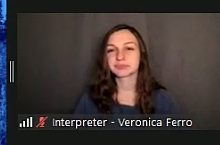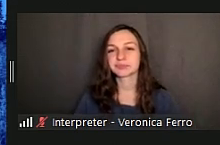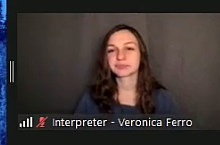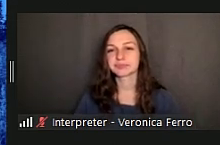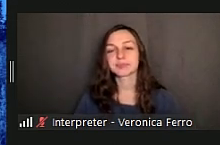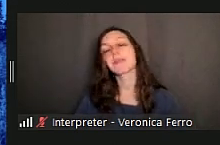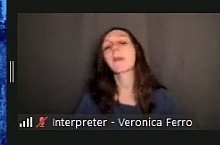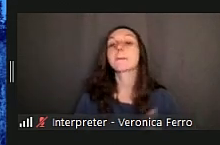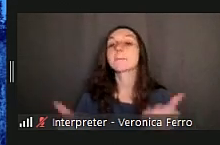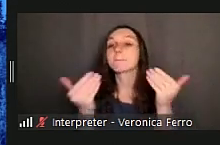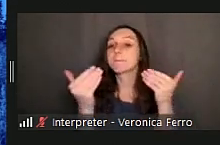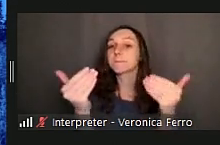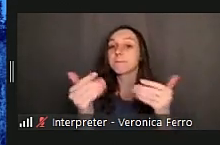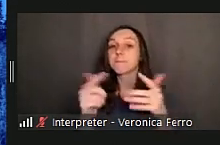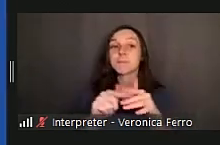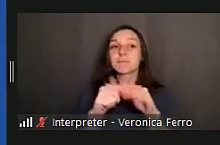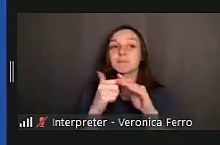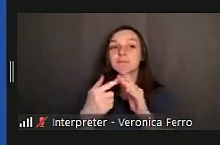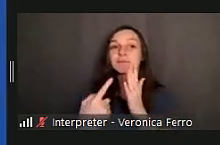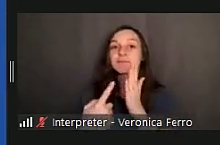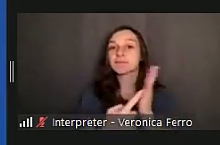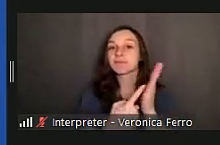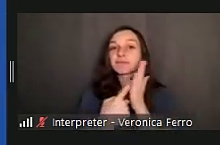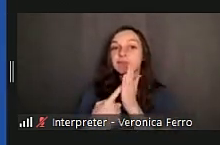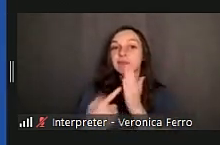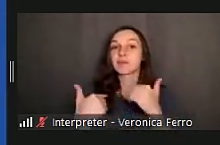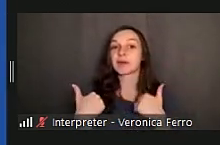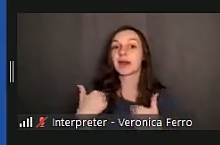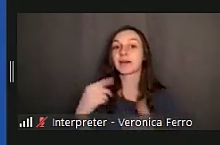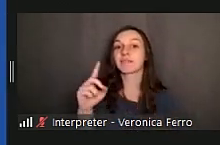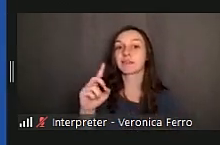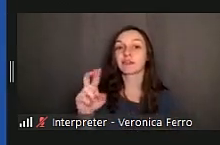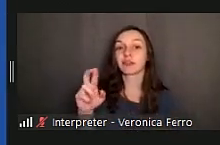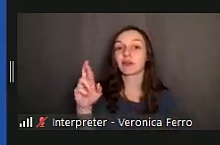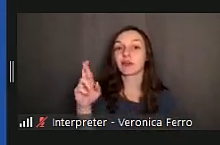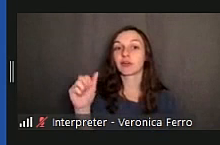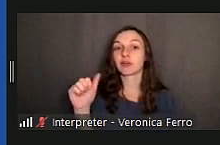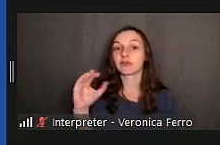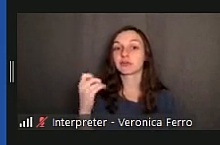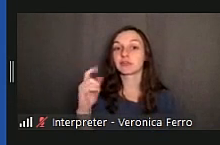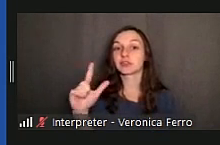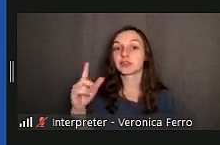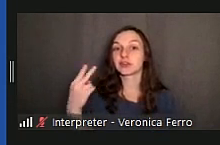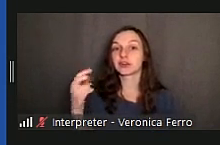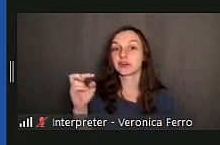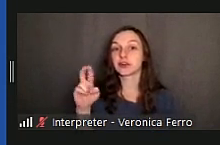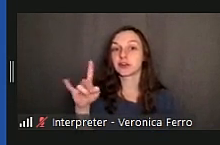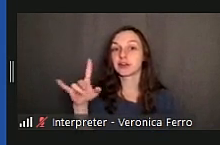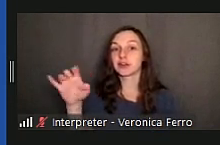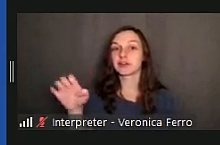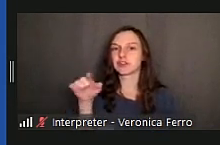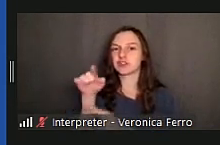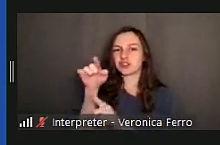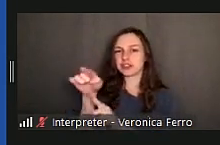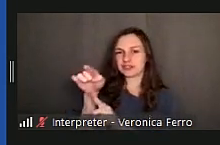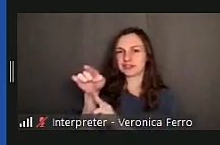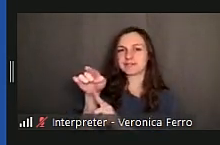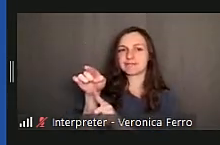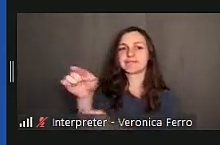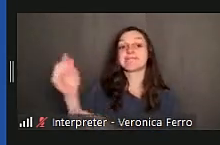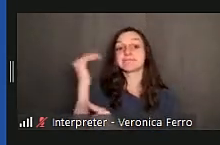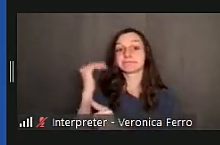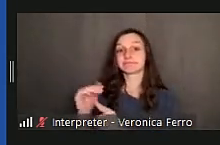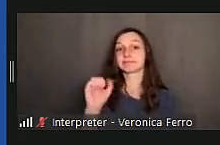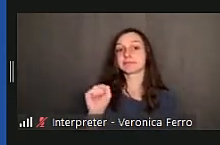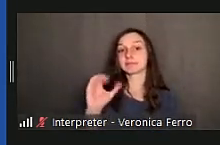go ahead and get things started today. We've got Dr. Rachel Herlihy, our state epidemiologist, CDPHE, and Director Scott Bookman,